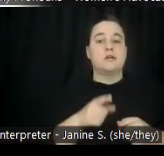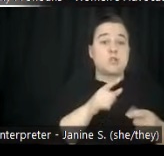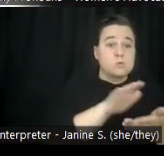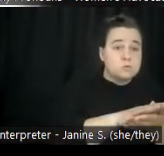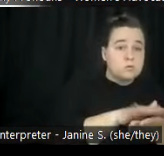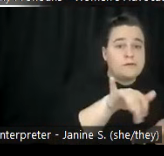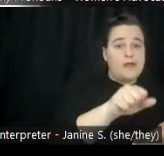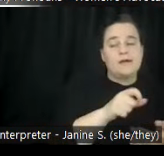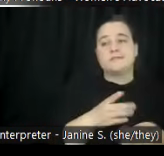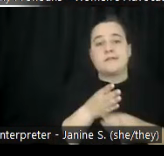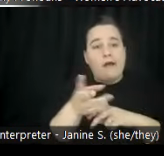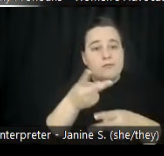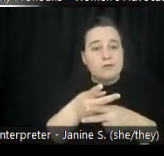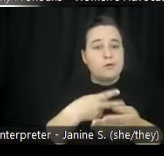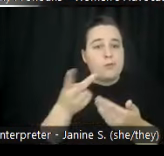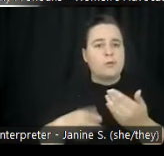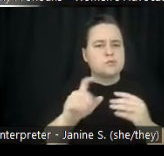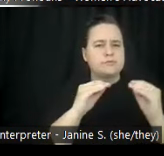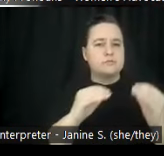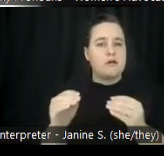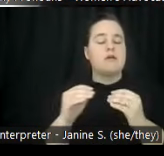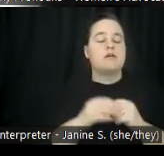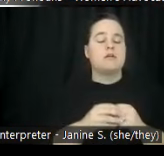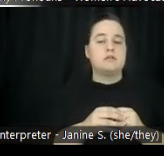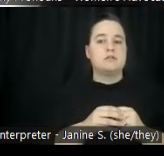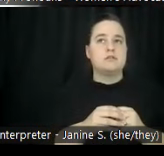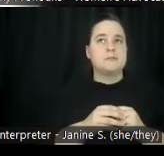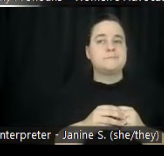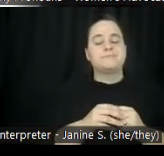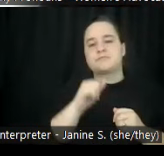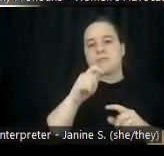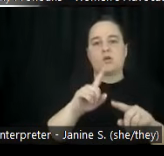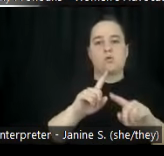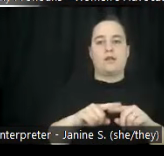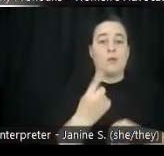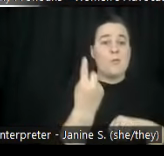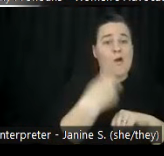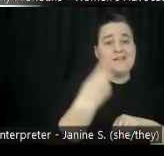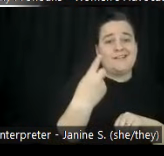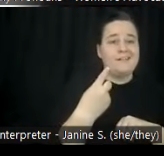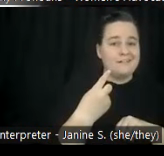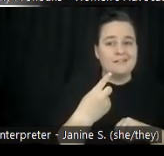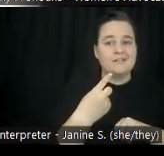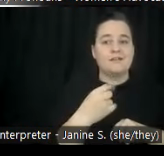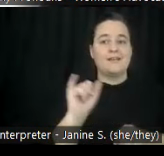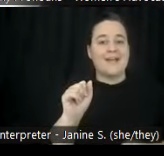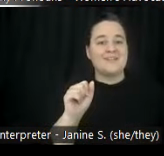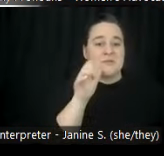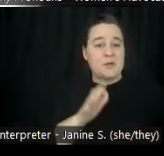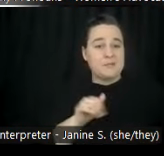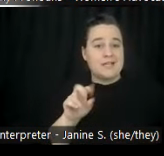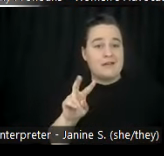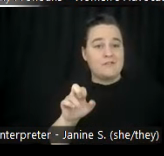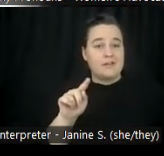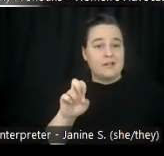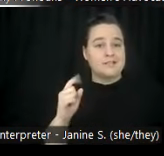other aftercare programs, and just not relying on the one day that, someone like Women's Advocates comes to a